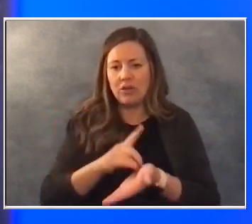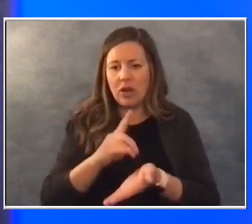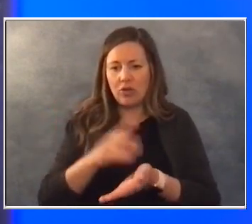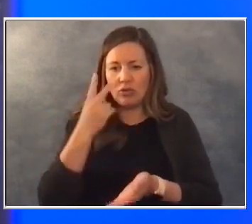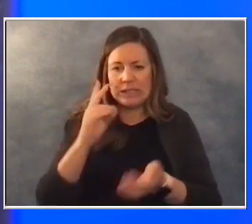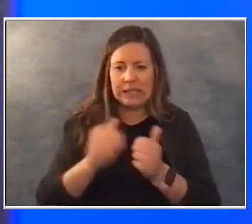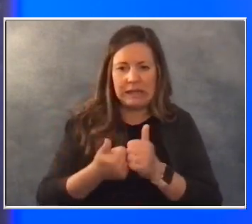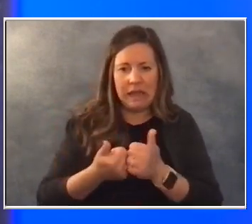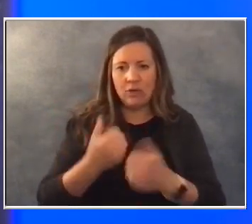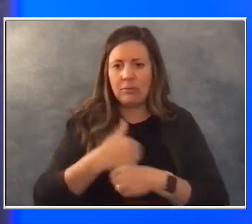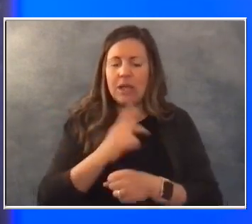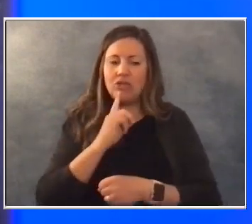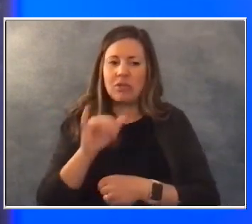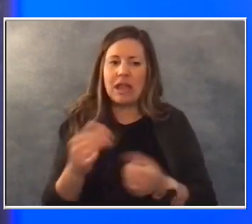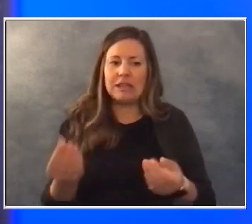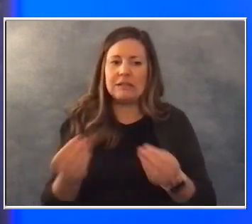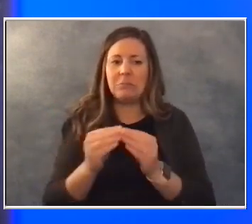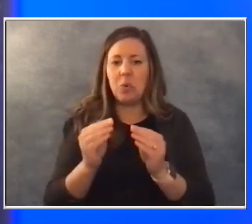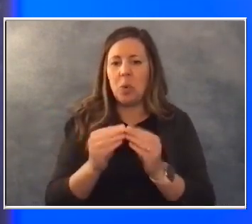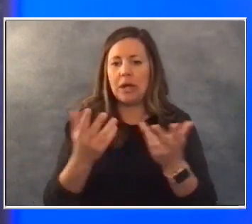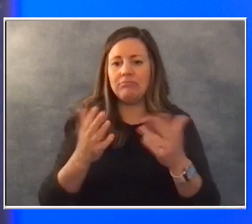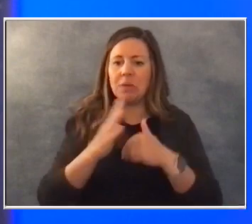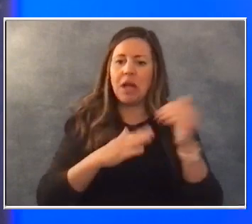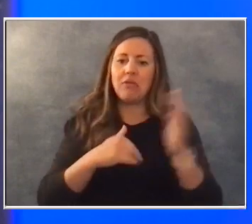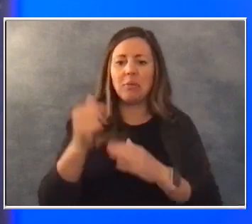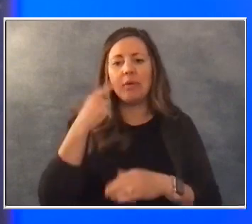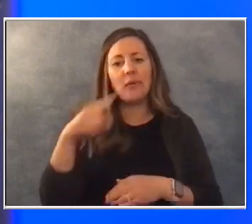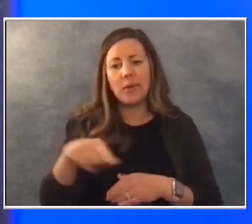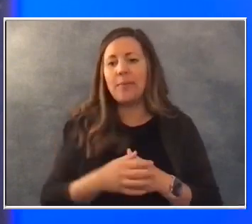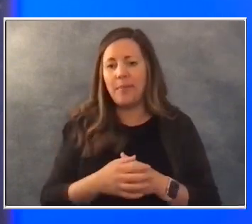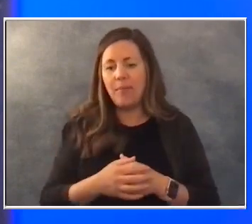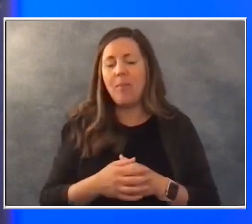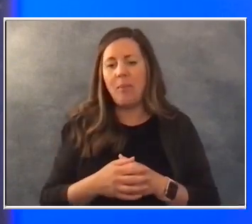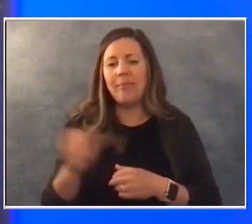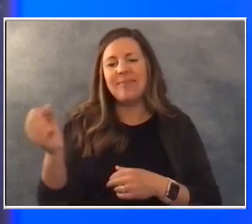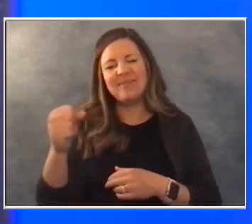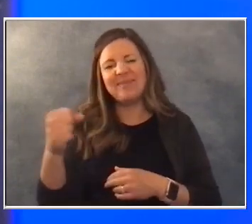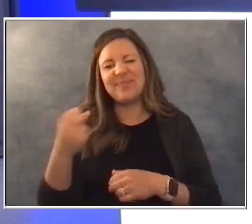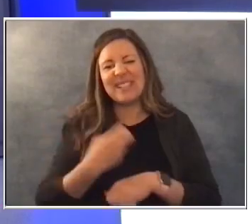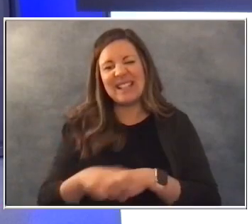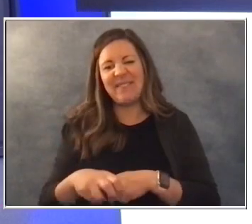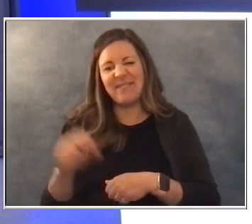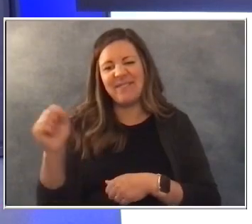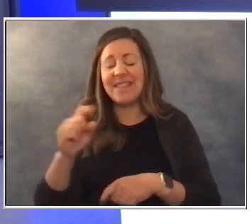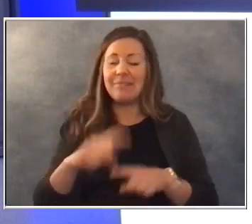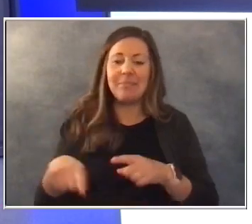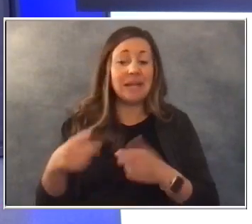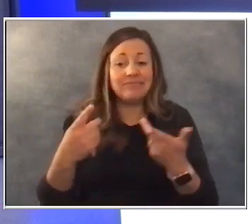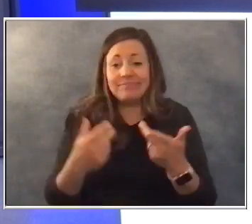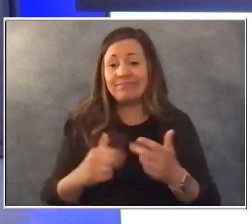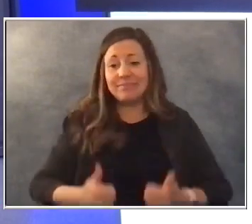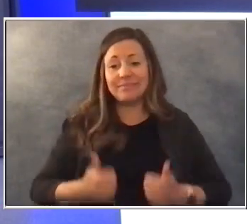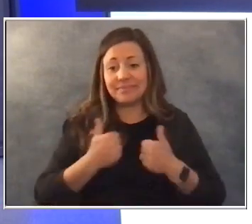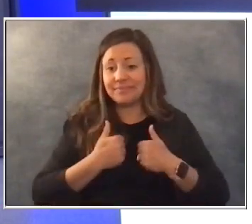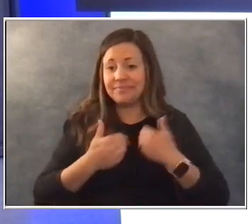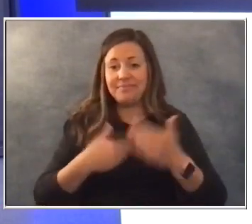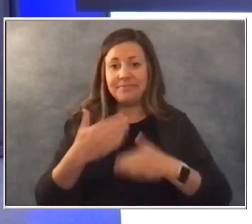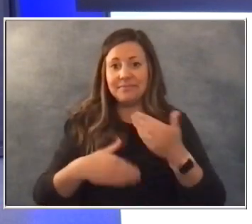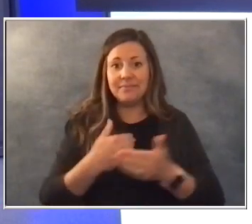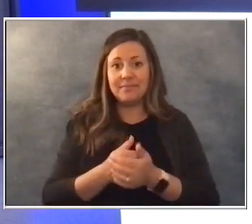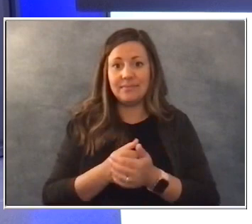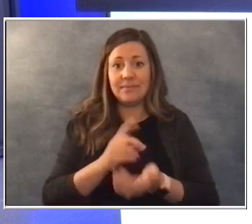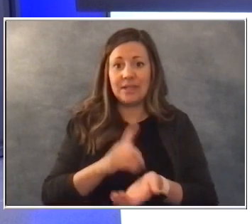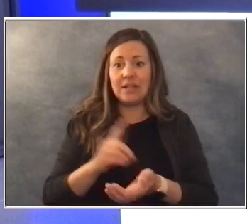more feasible or more comfortable, if you will. Yeah, I know. It's a tough one, but you get through it. Dr. Kasi, I know you have to go get